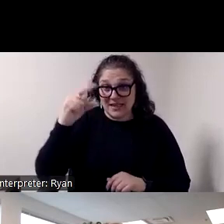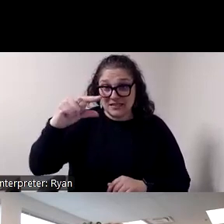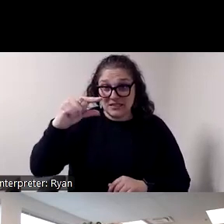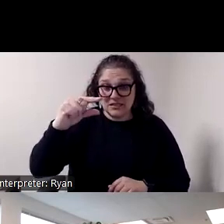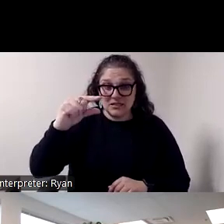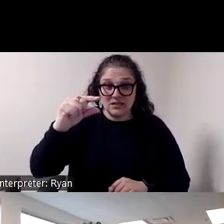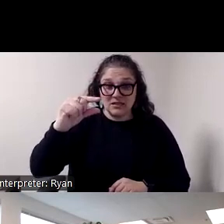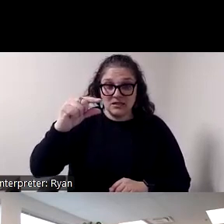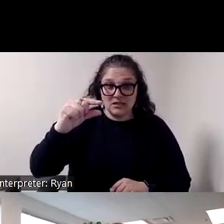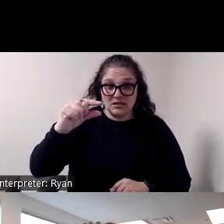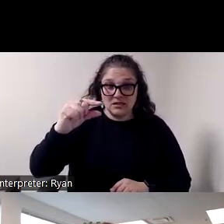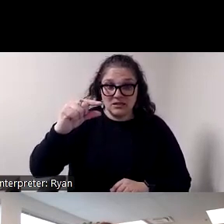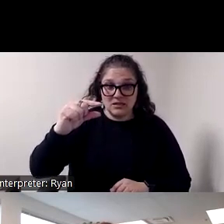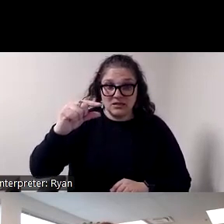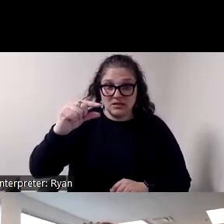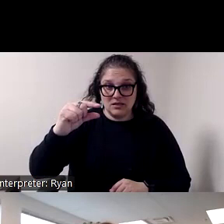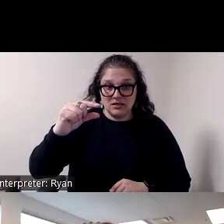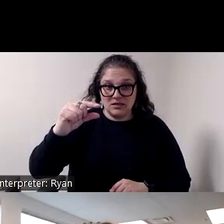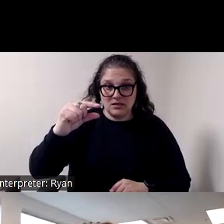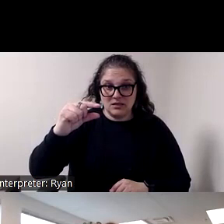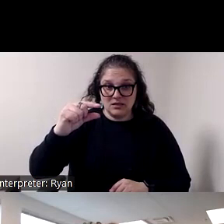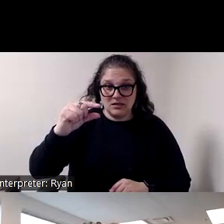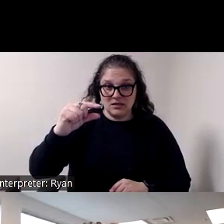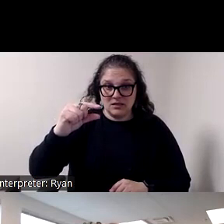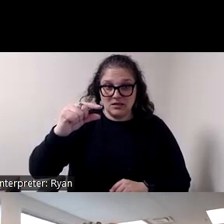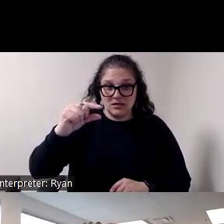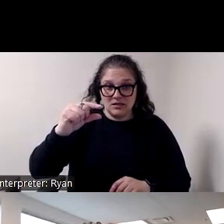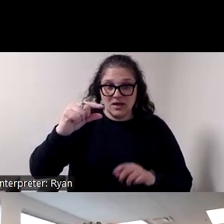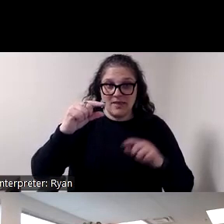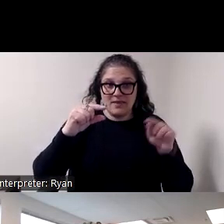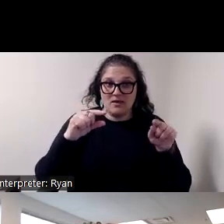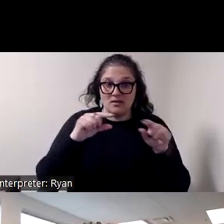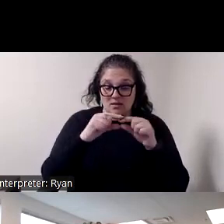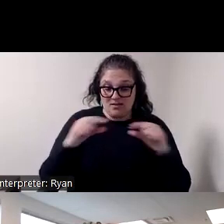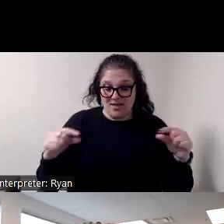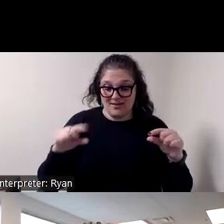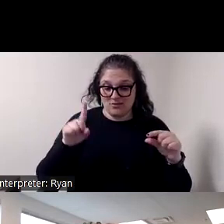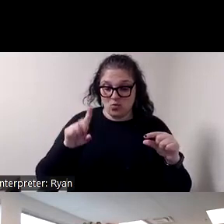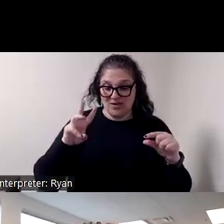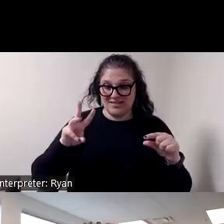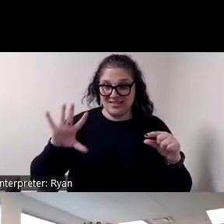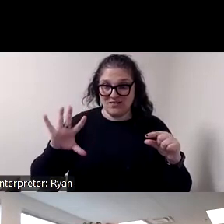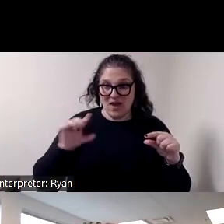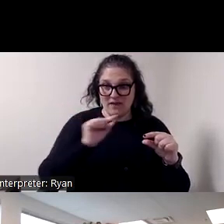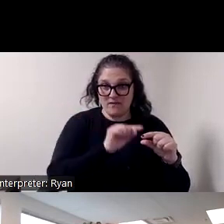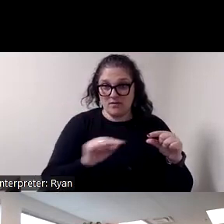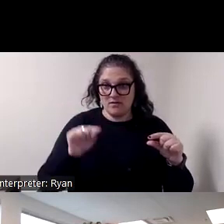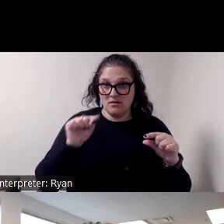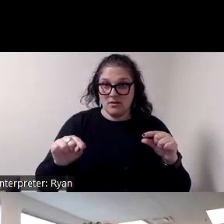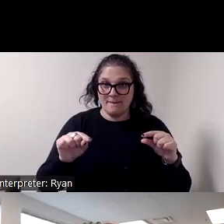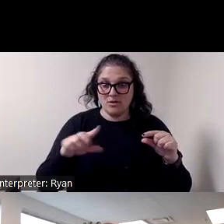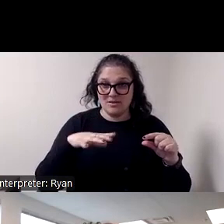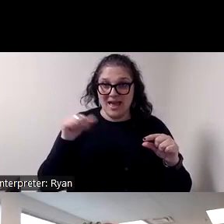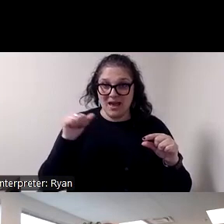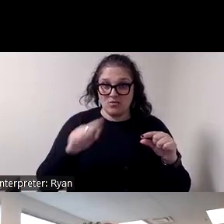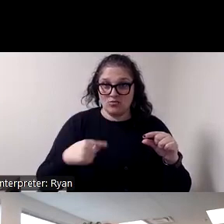enter the 8 hours in this 165 personal leave line. And I'm going to scroll on over here to this